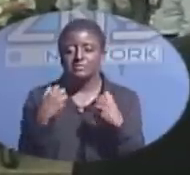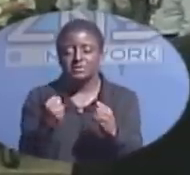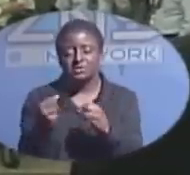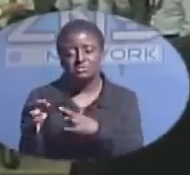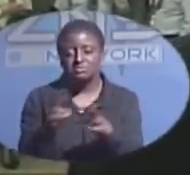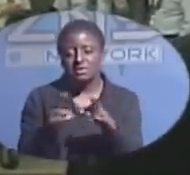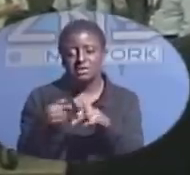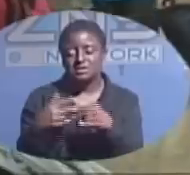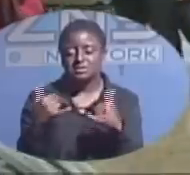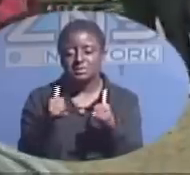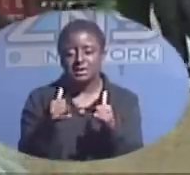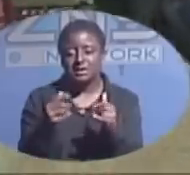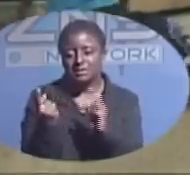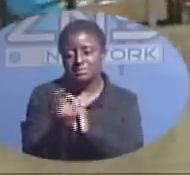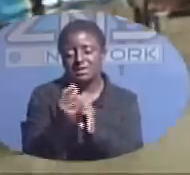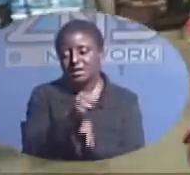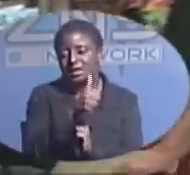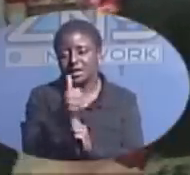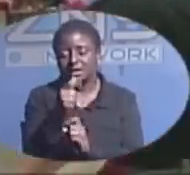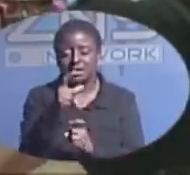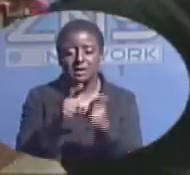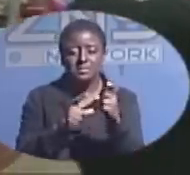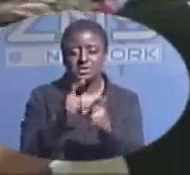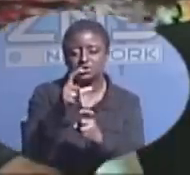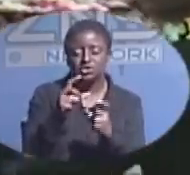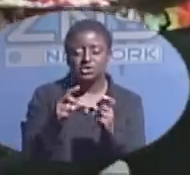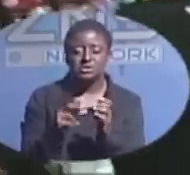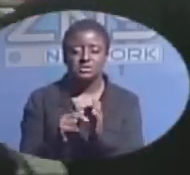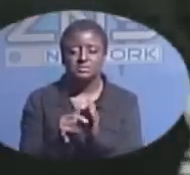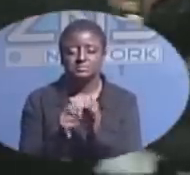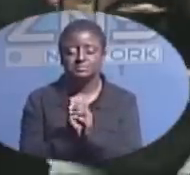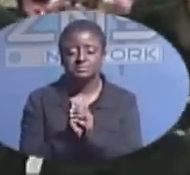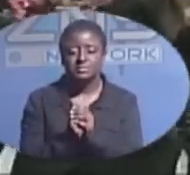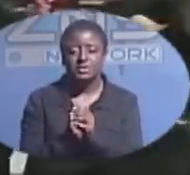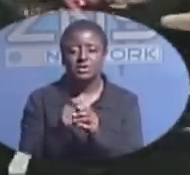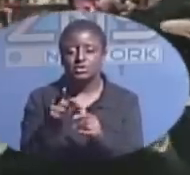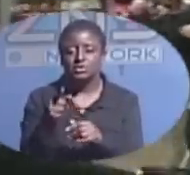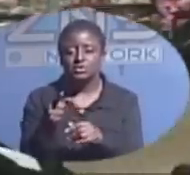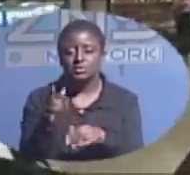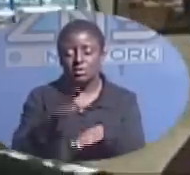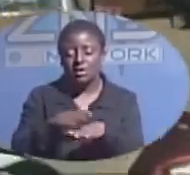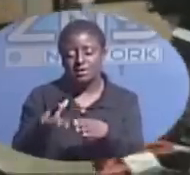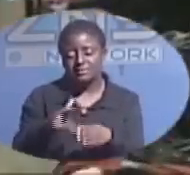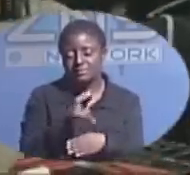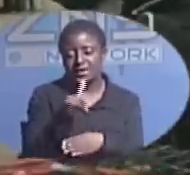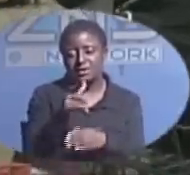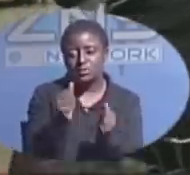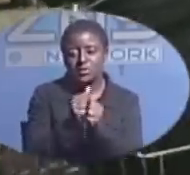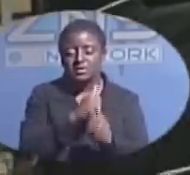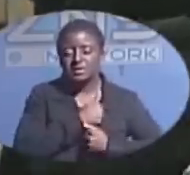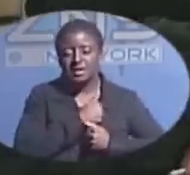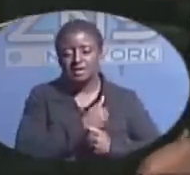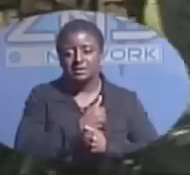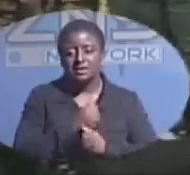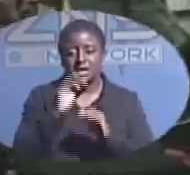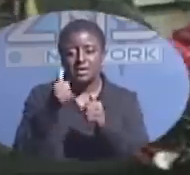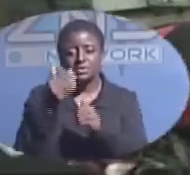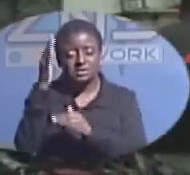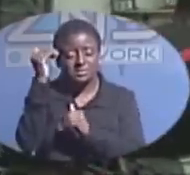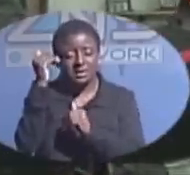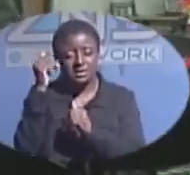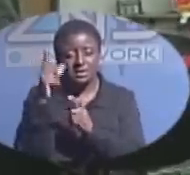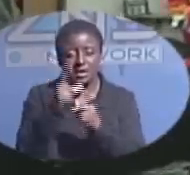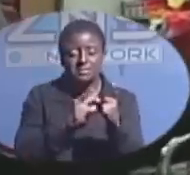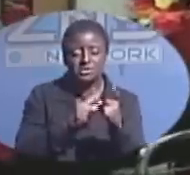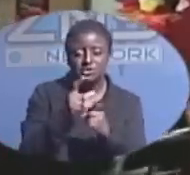any competition that comes ahead. You came on the flight with Canada. How do you expect the competition to be? Very tough.